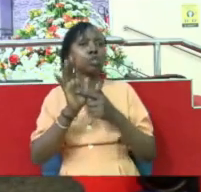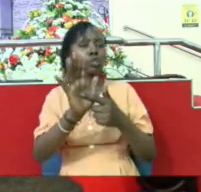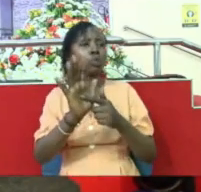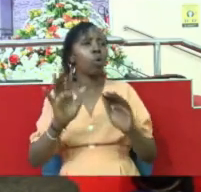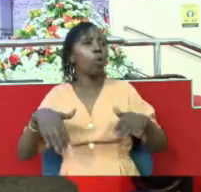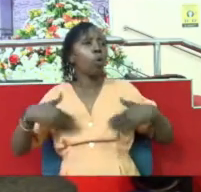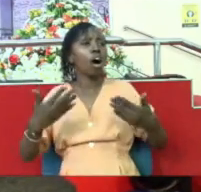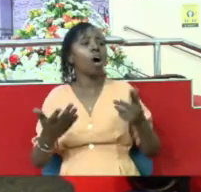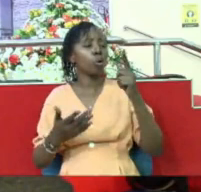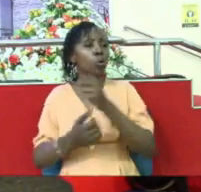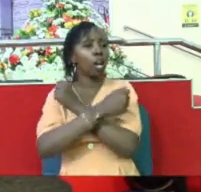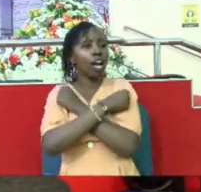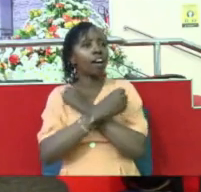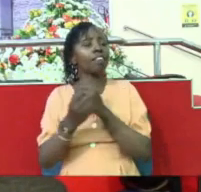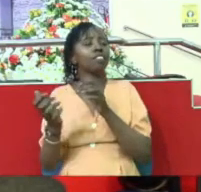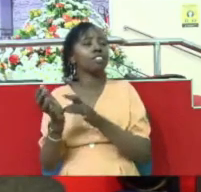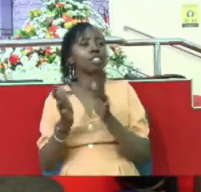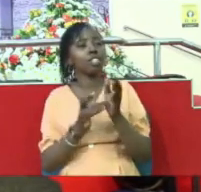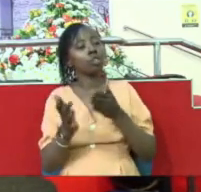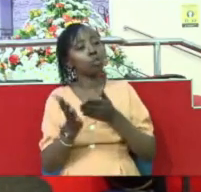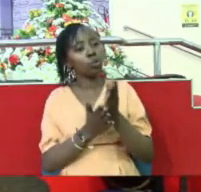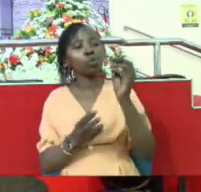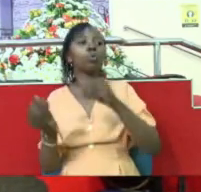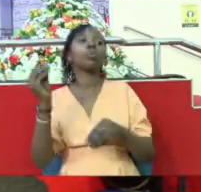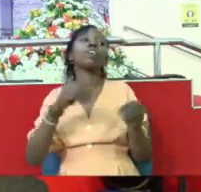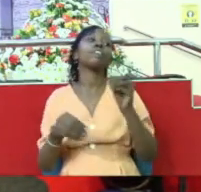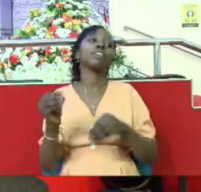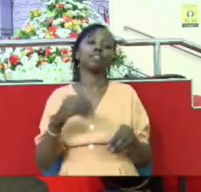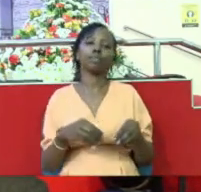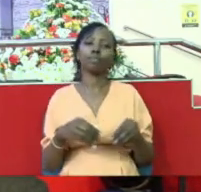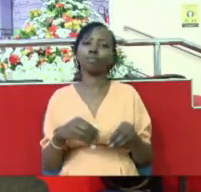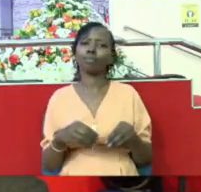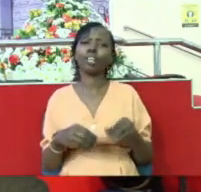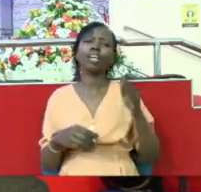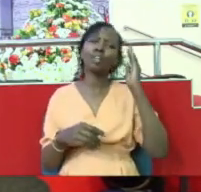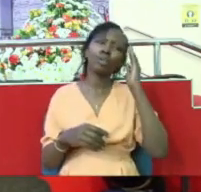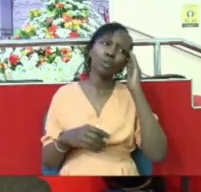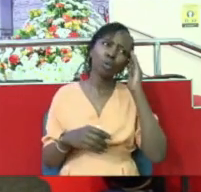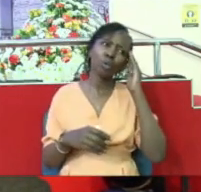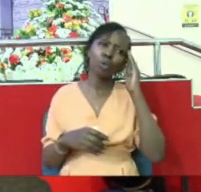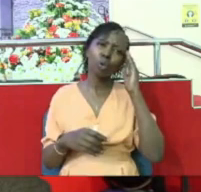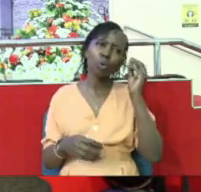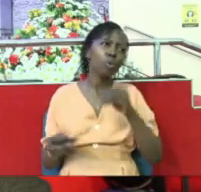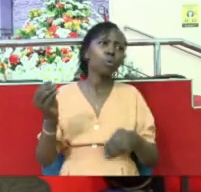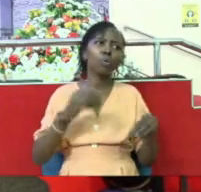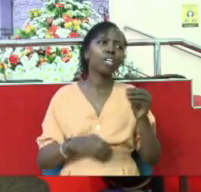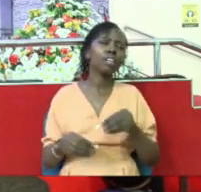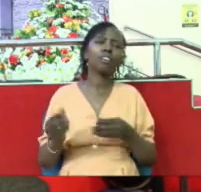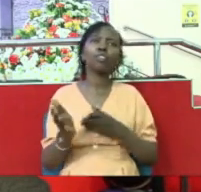by giving. Blessed be the name of the Lord. And you know, we give from our resources.